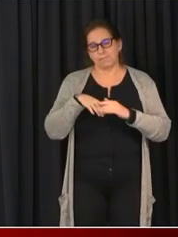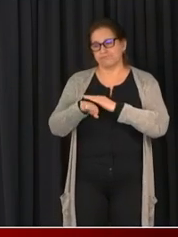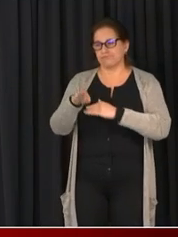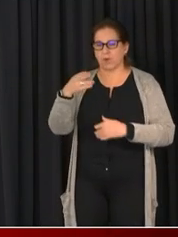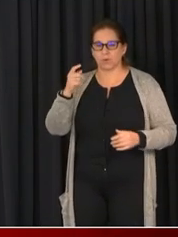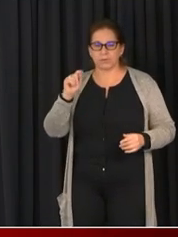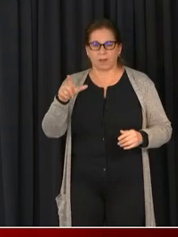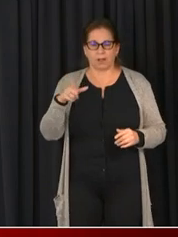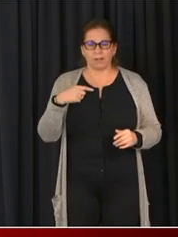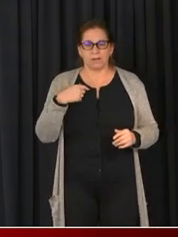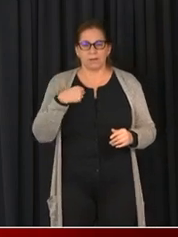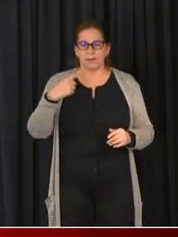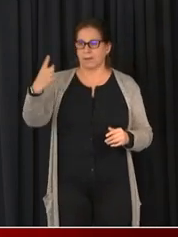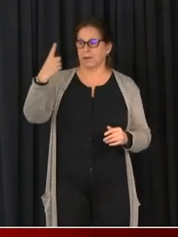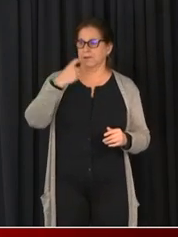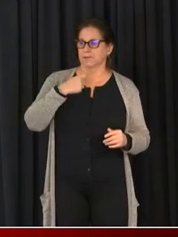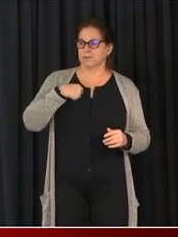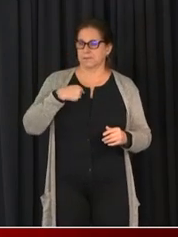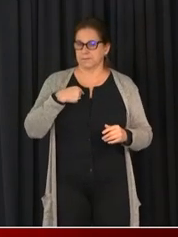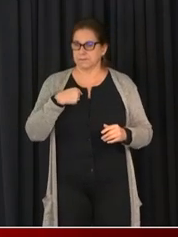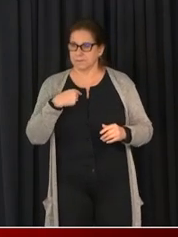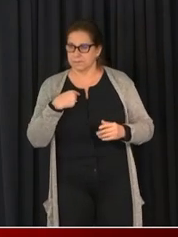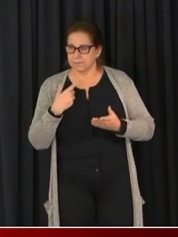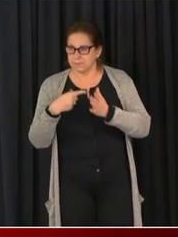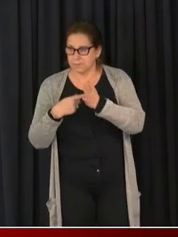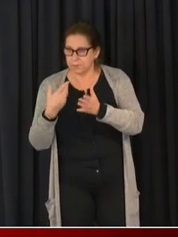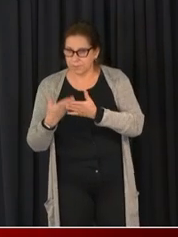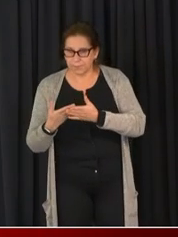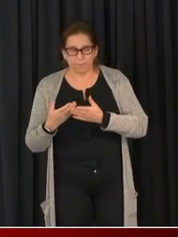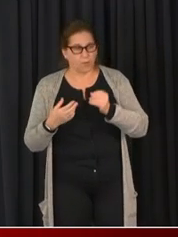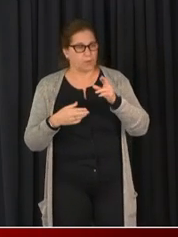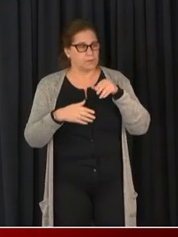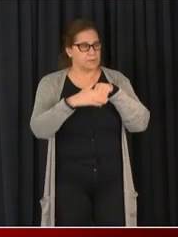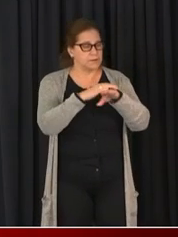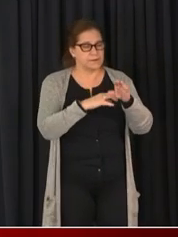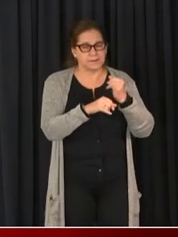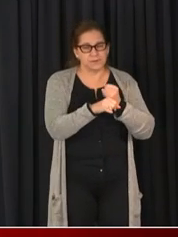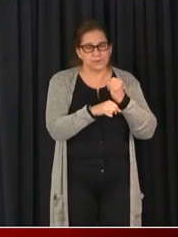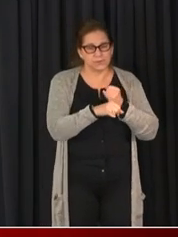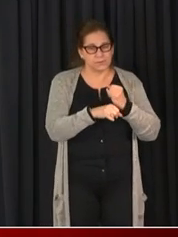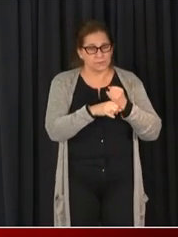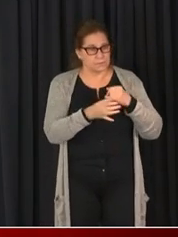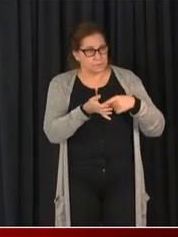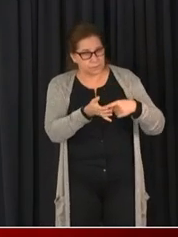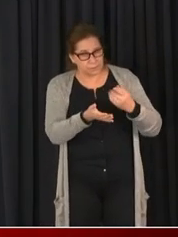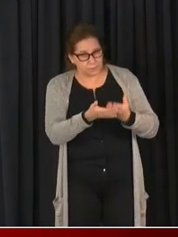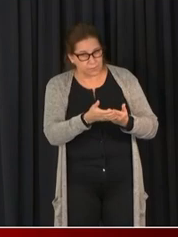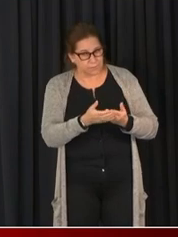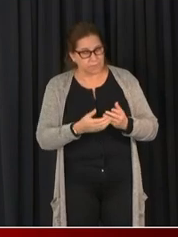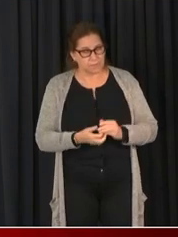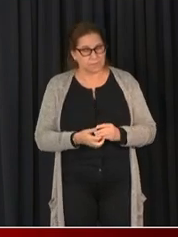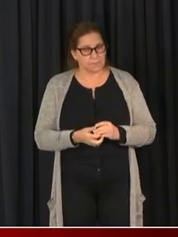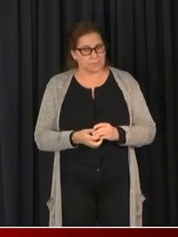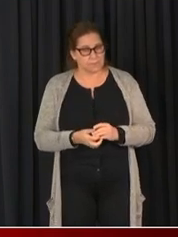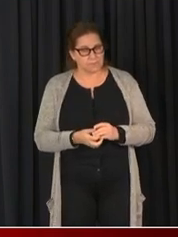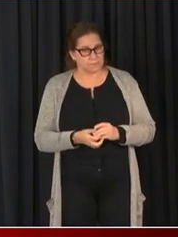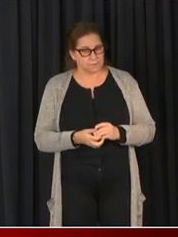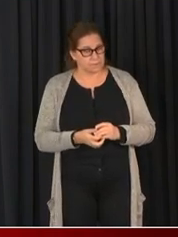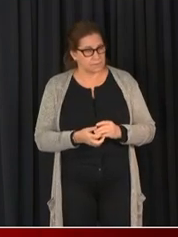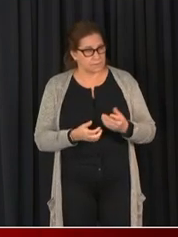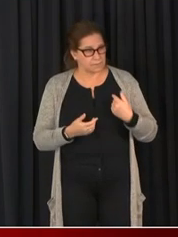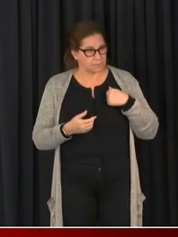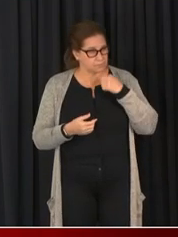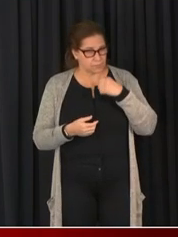employer or an institution is asking for this, is it enforceable? Can they refuse service to someone who says, yeah, I'm not going to provide you that